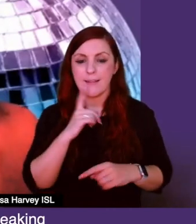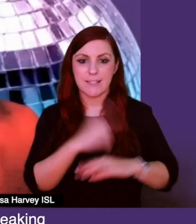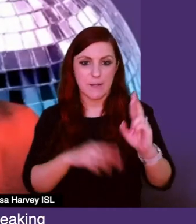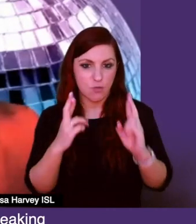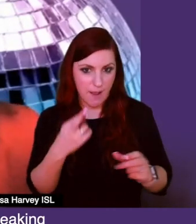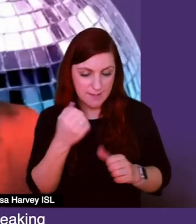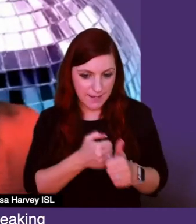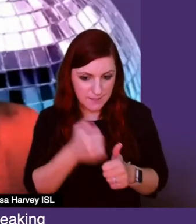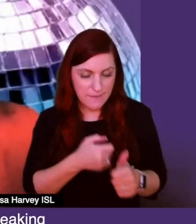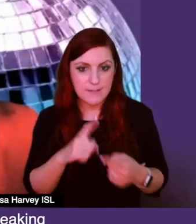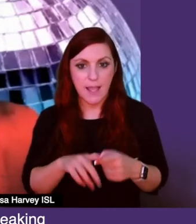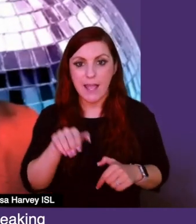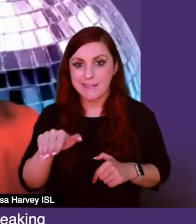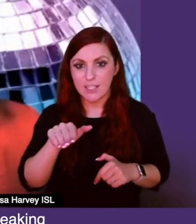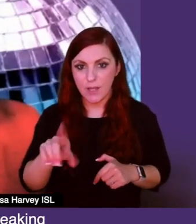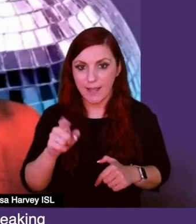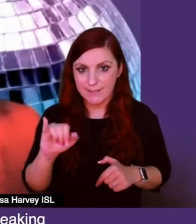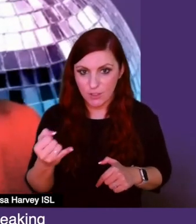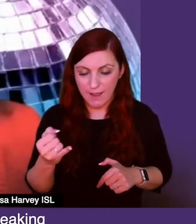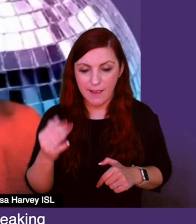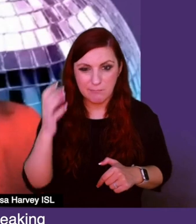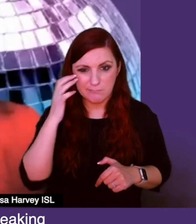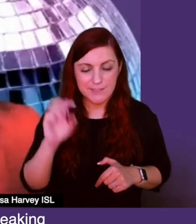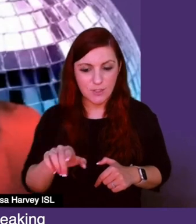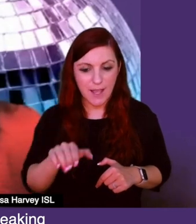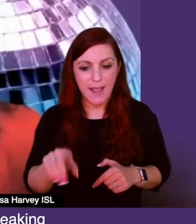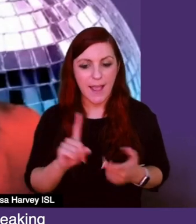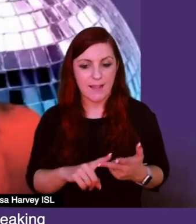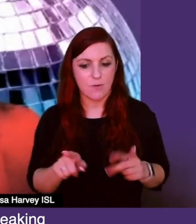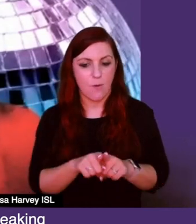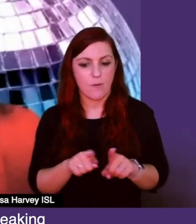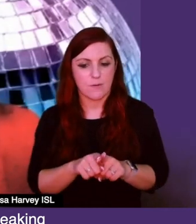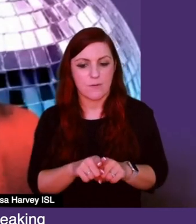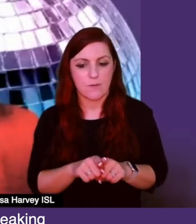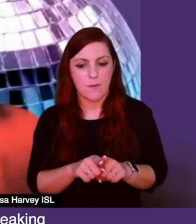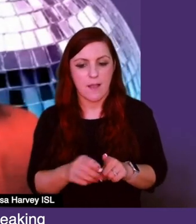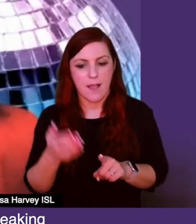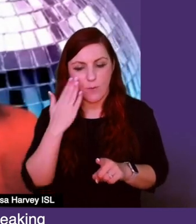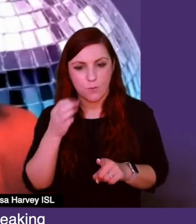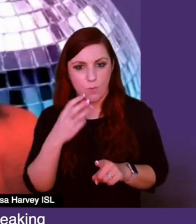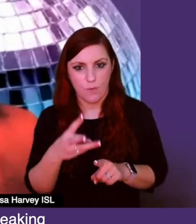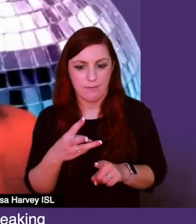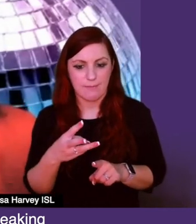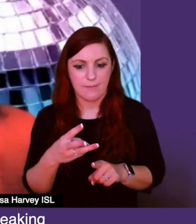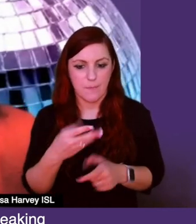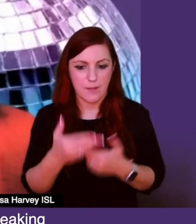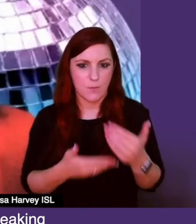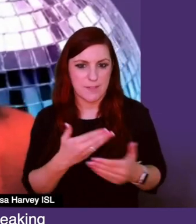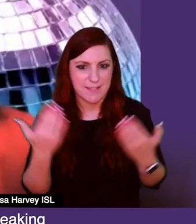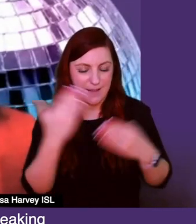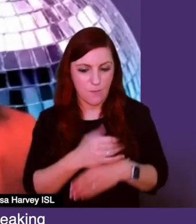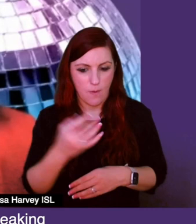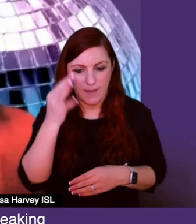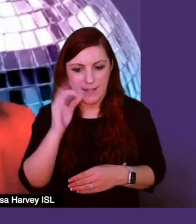activist, you're a DJ. And I'm absolutely thrilled to have you here speaking with us this evening and that you're one of our